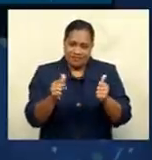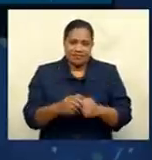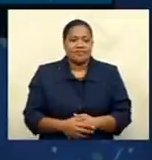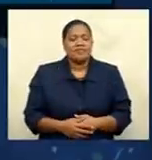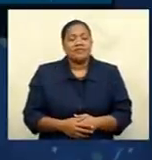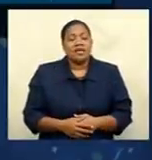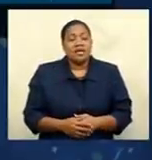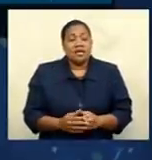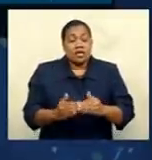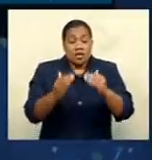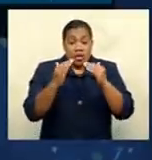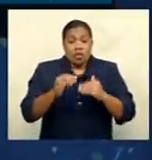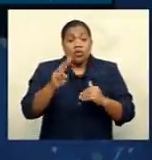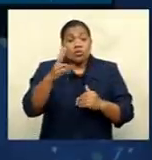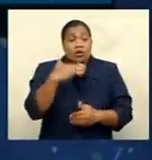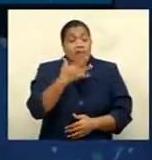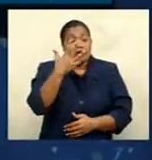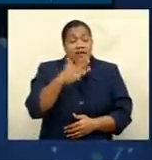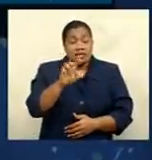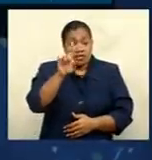vaccine.